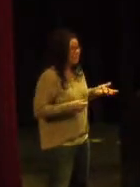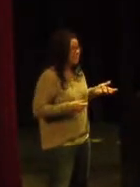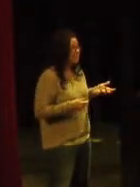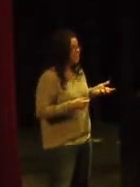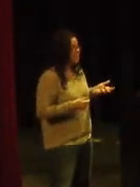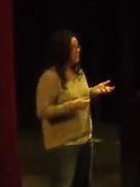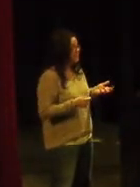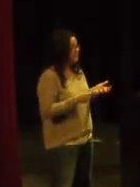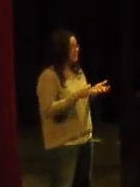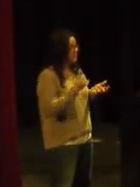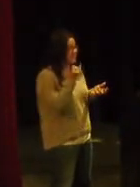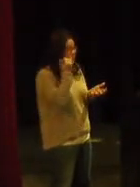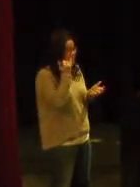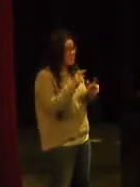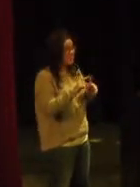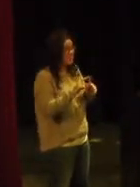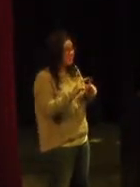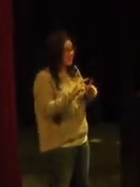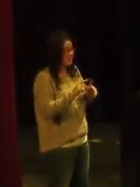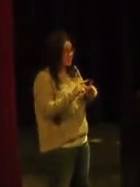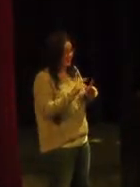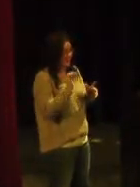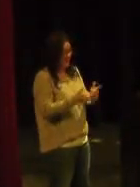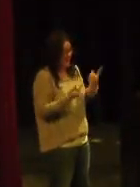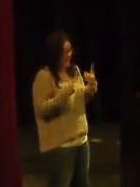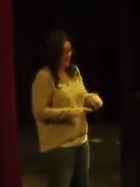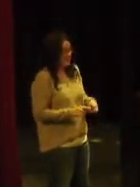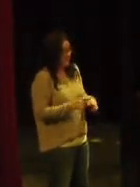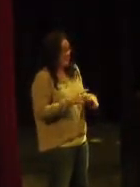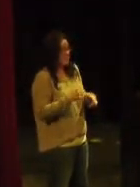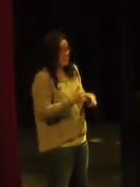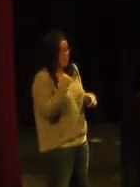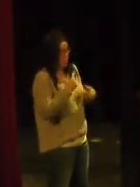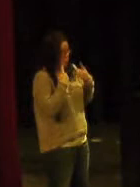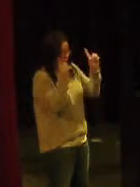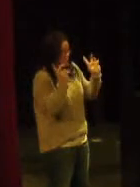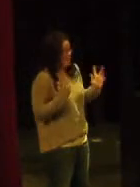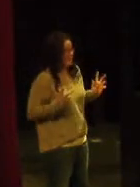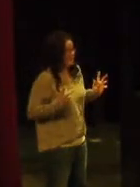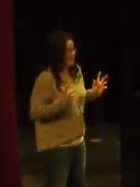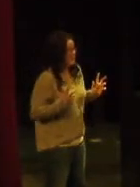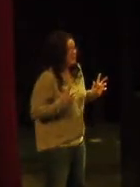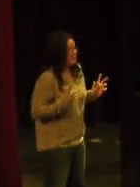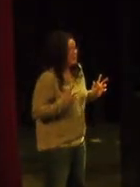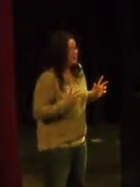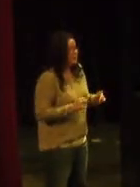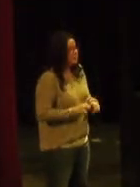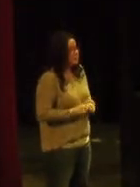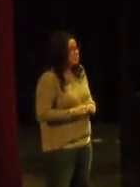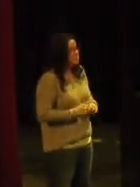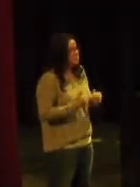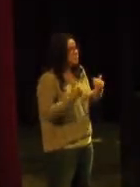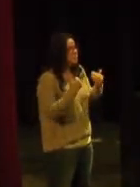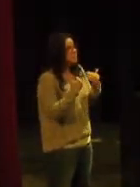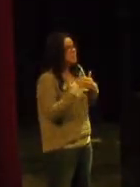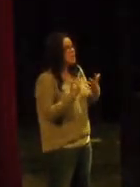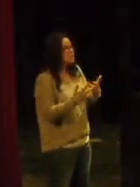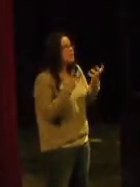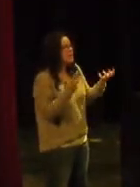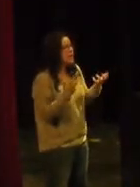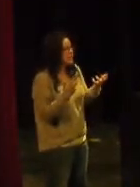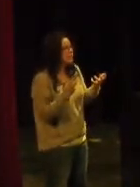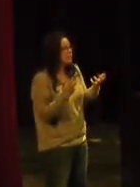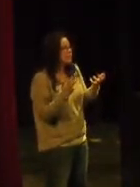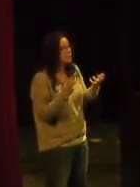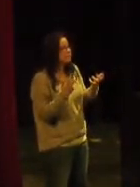If it doesn't start at that basic level, then it's not going to work. So I think we have a lot of thought in terms of